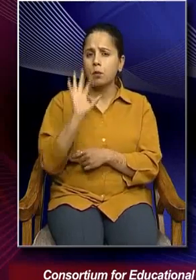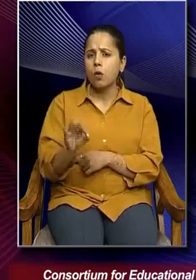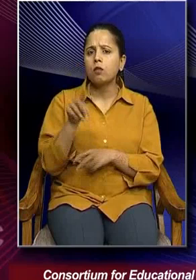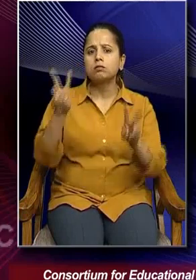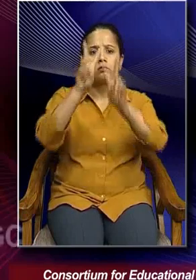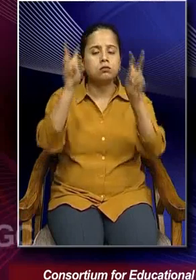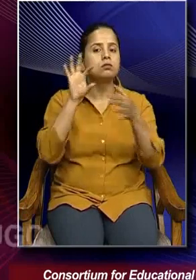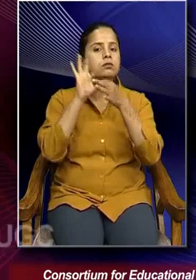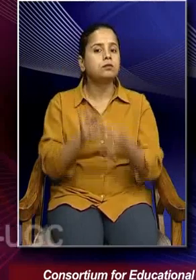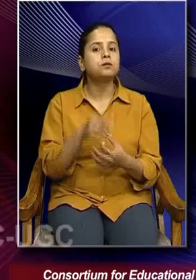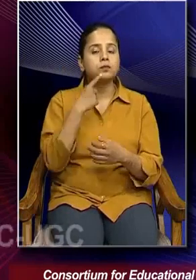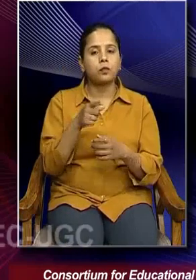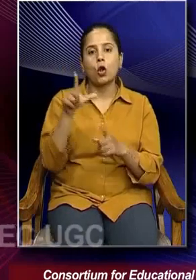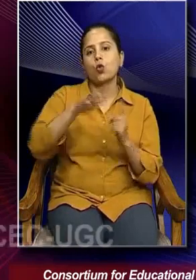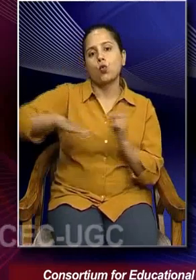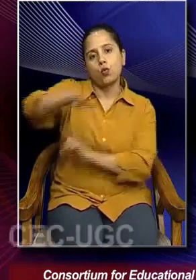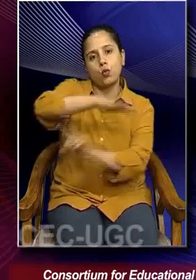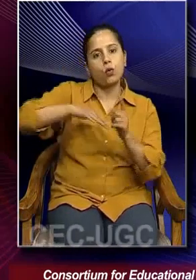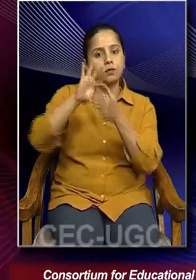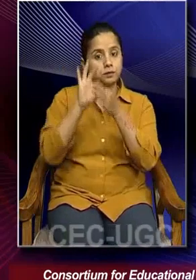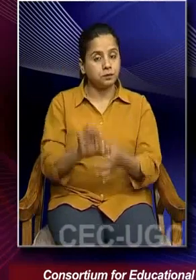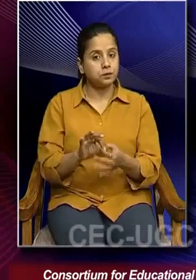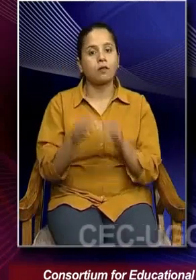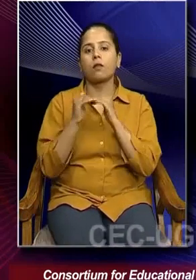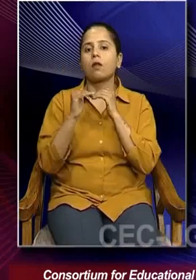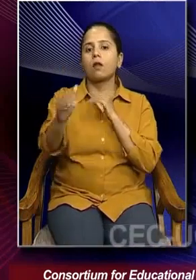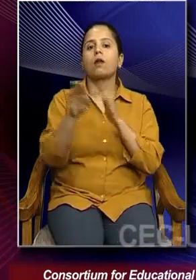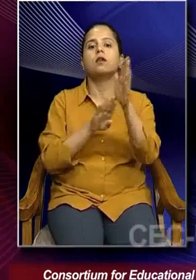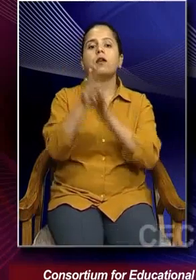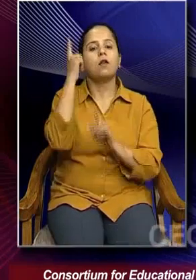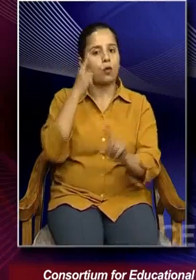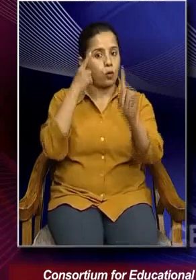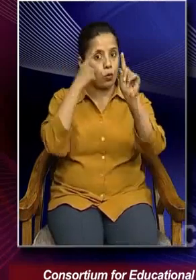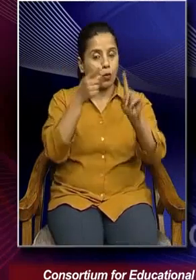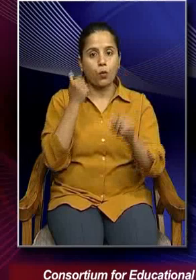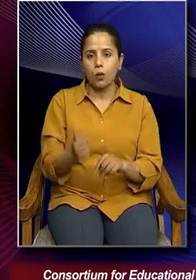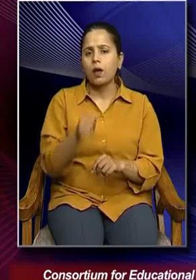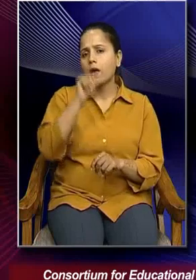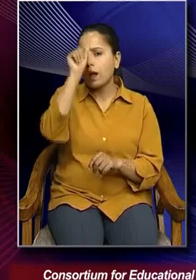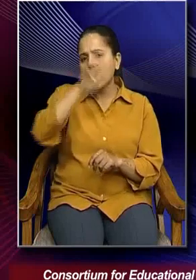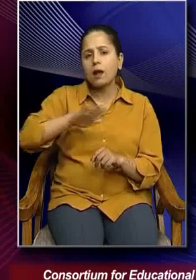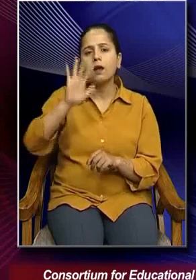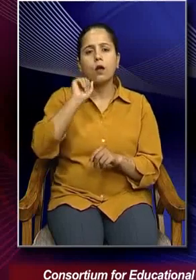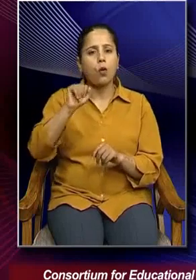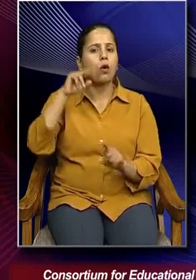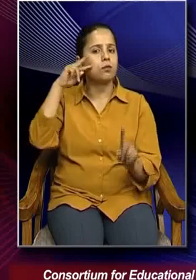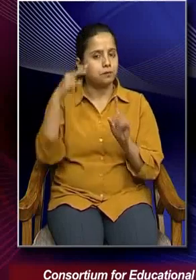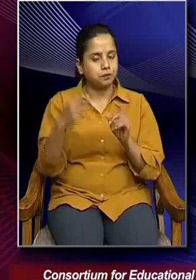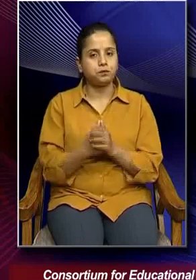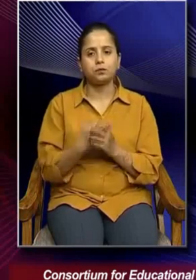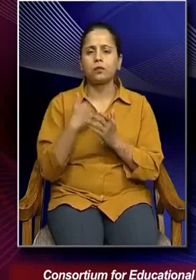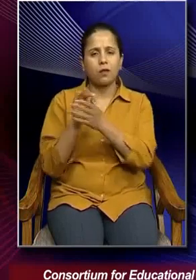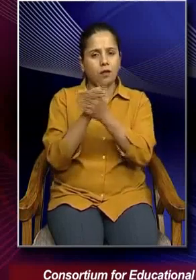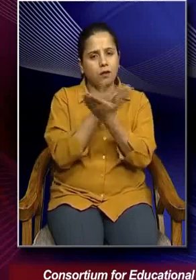is related with localization of Sustainable Development Goal in Indian perspective. Dear friends, we